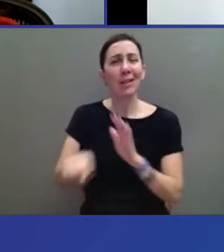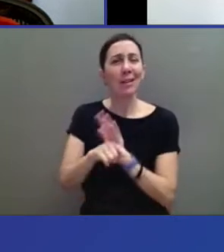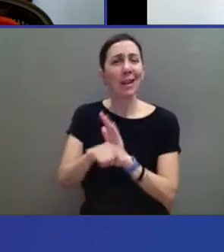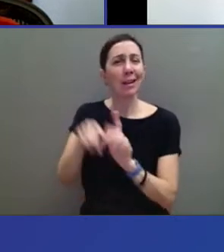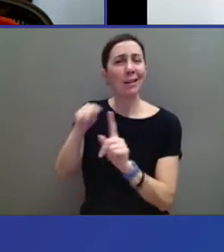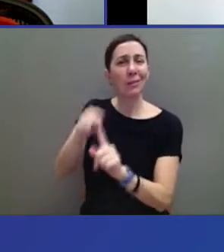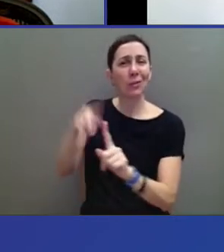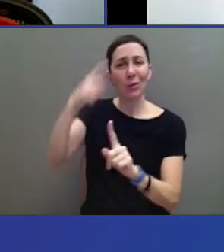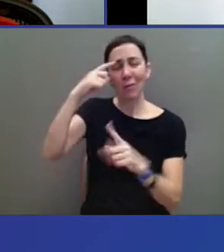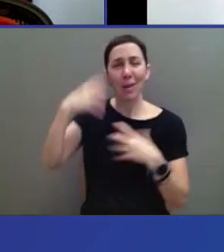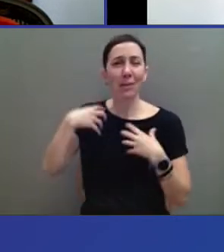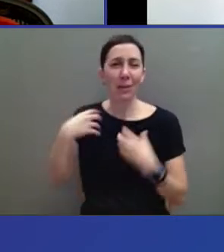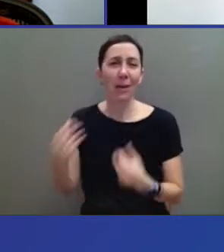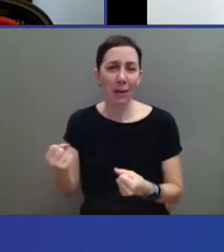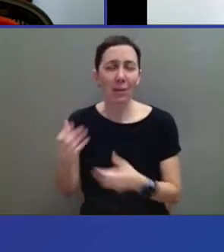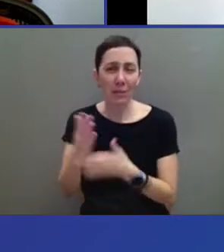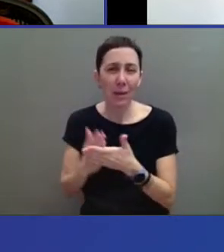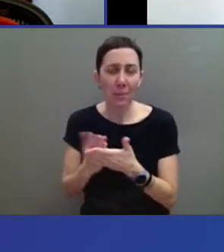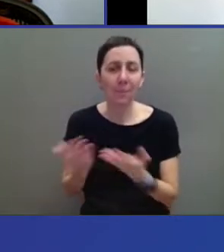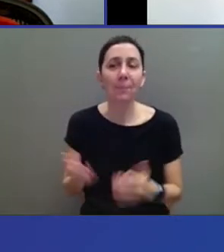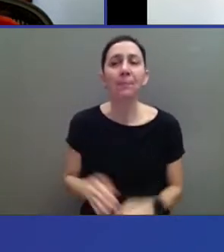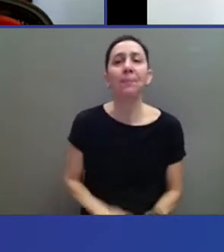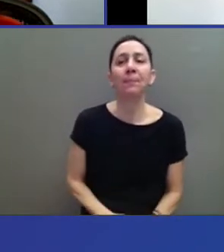about mental health support and